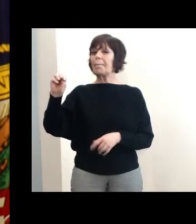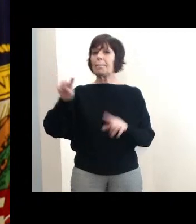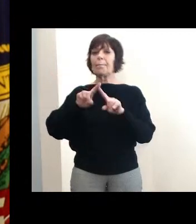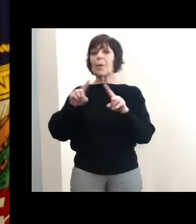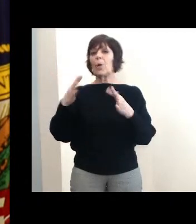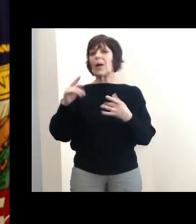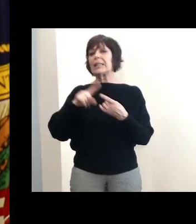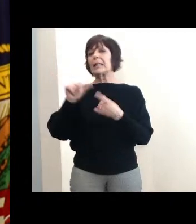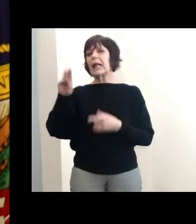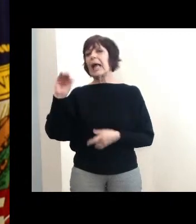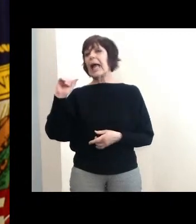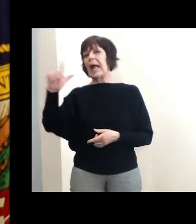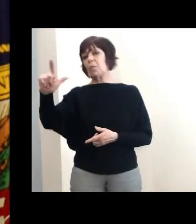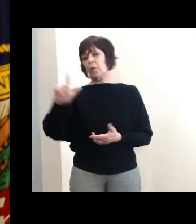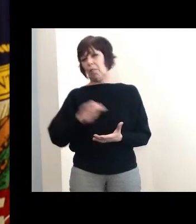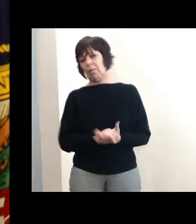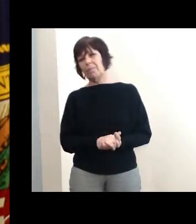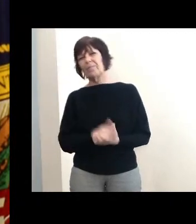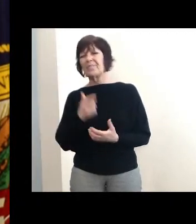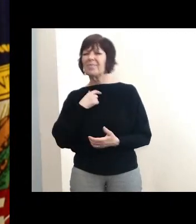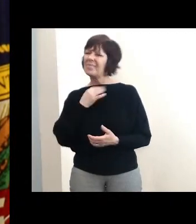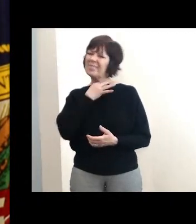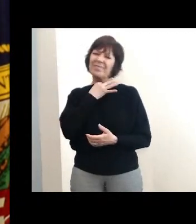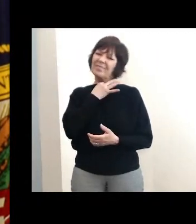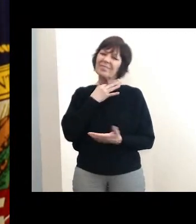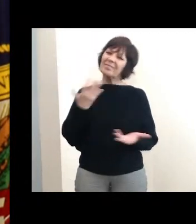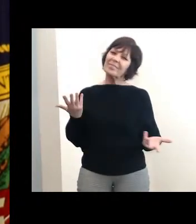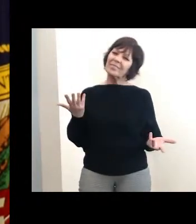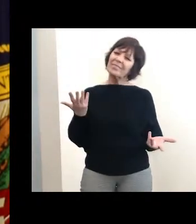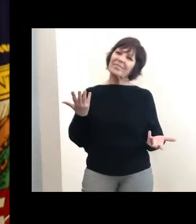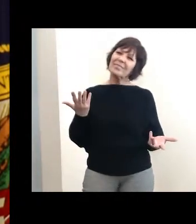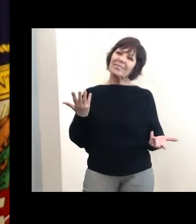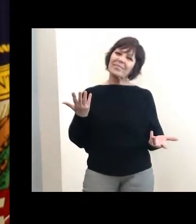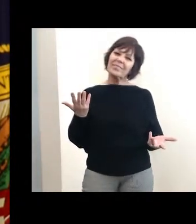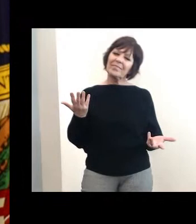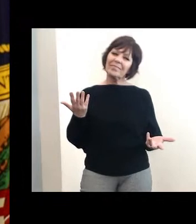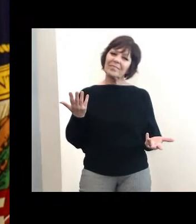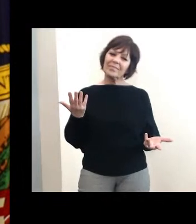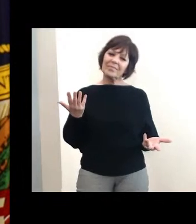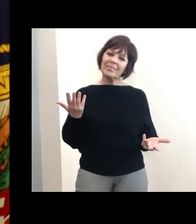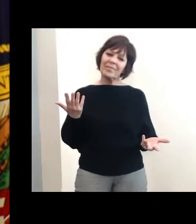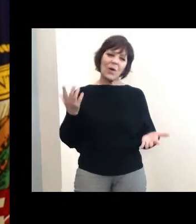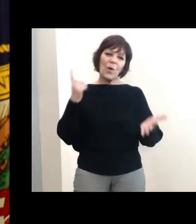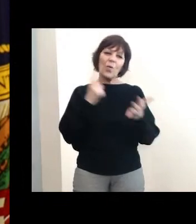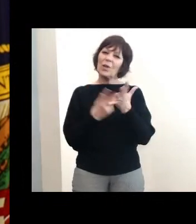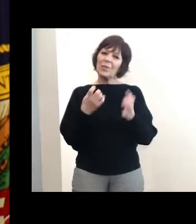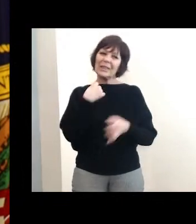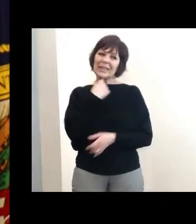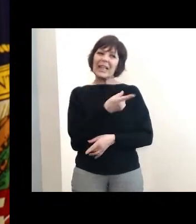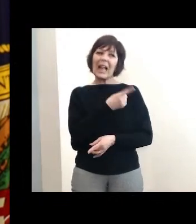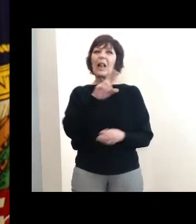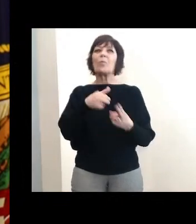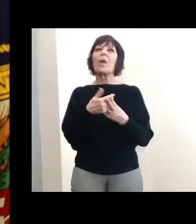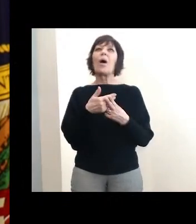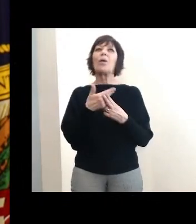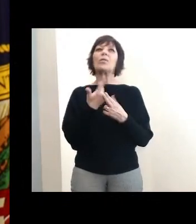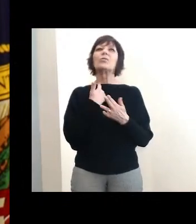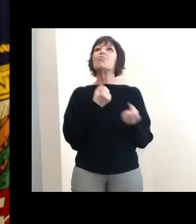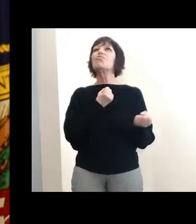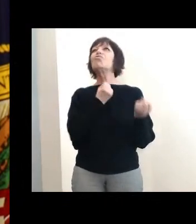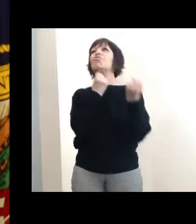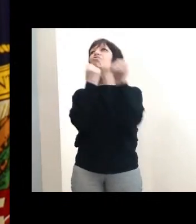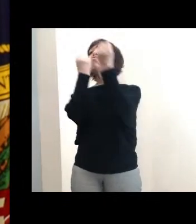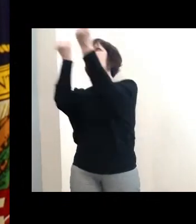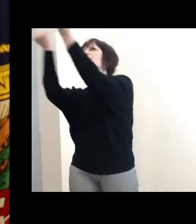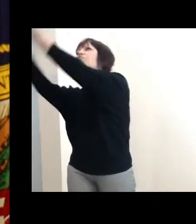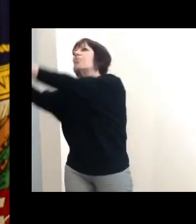until April in order to do it. I'm just curious what you would have to say to any Erie County resident that would think about trying to travel out of the area